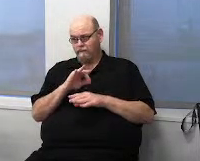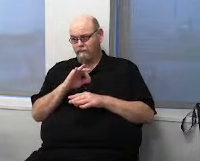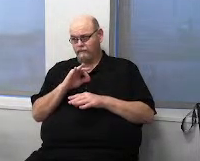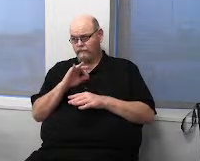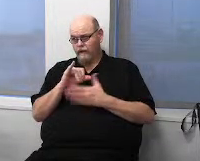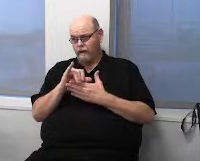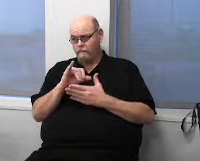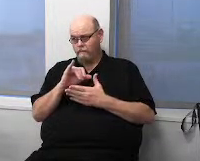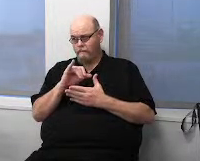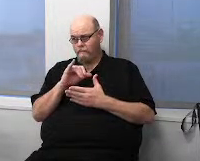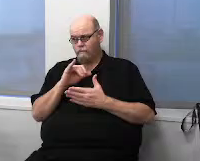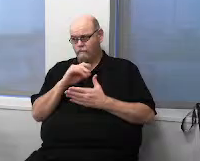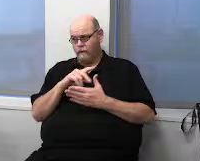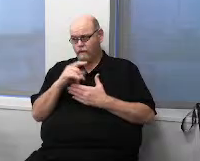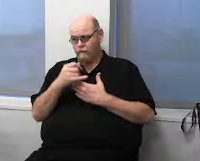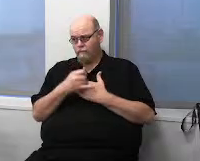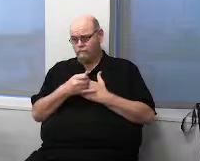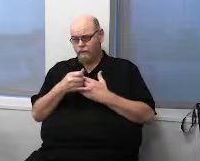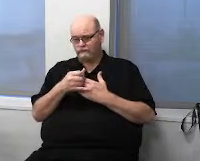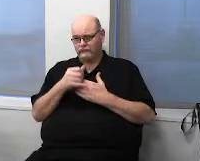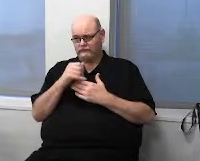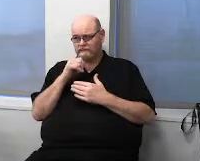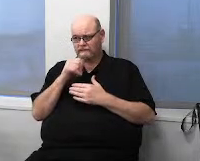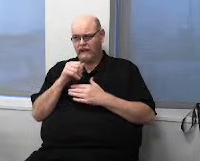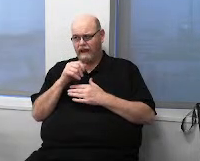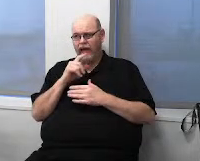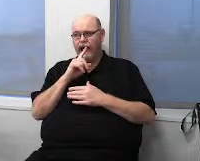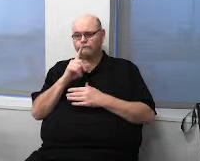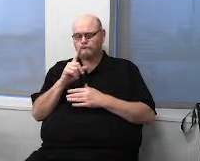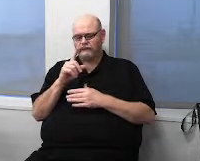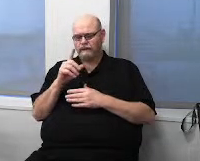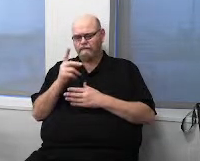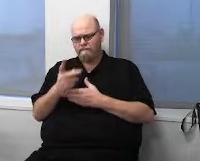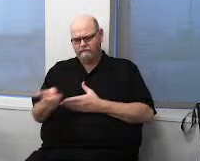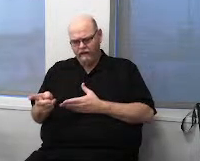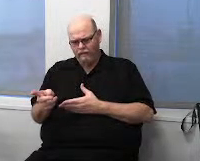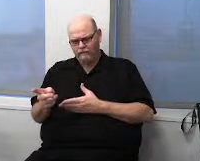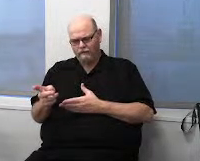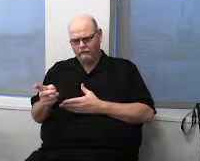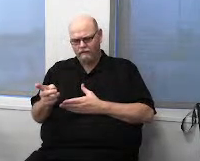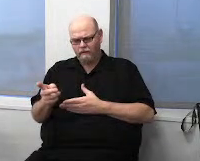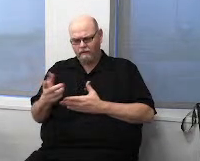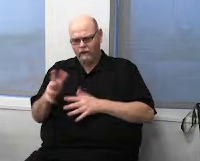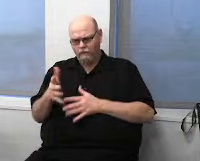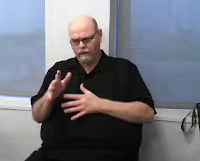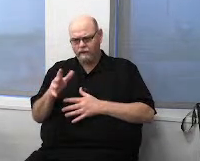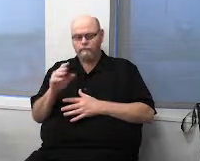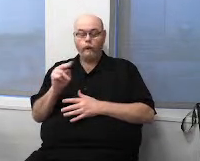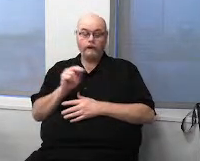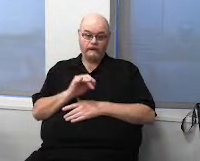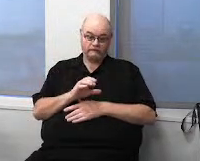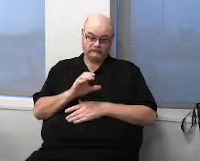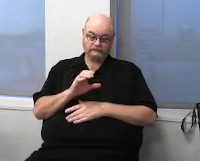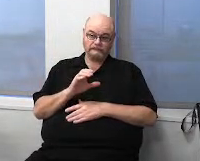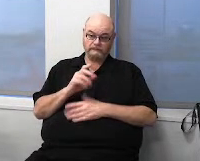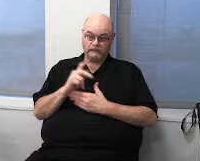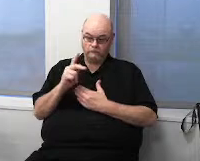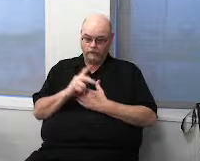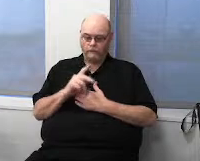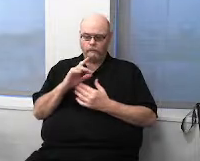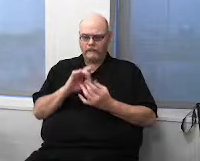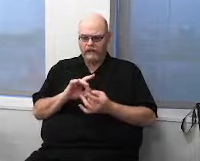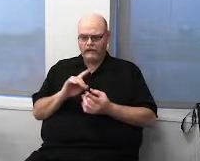are not on dealing with infrastructure that has actively failed, right? The NFC programs themselves, the